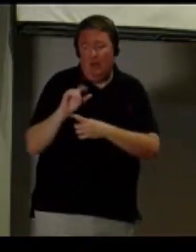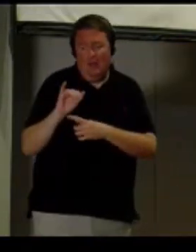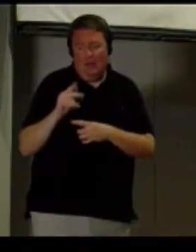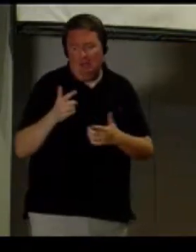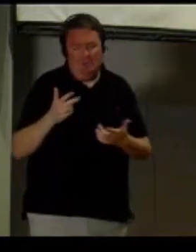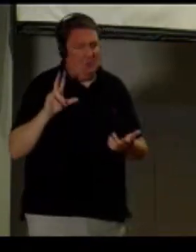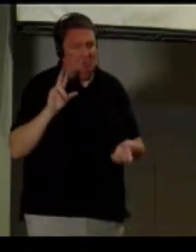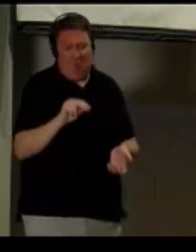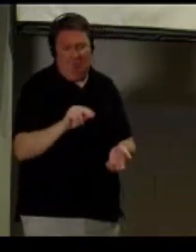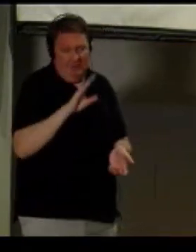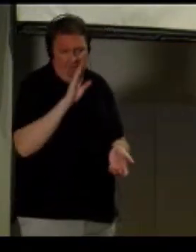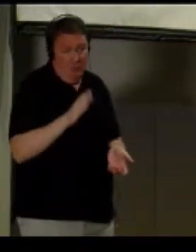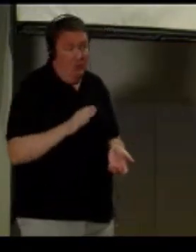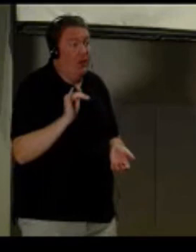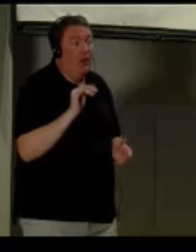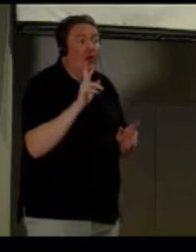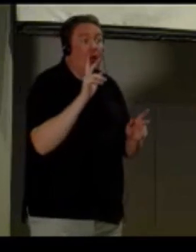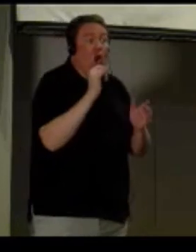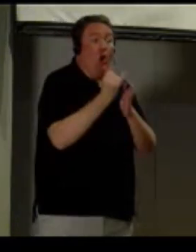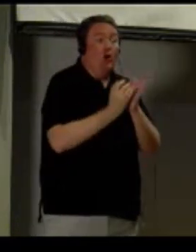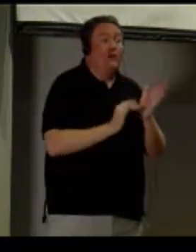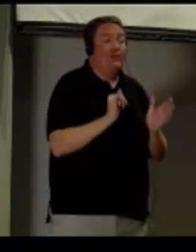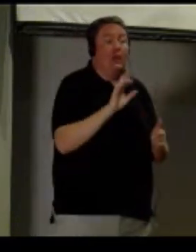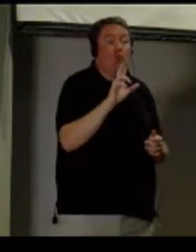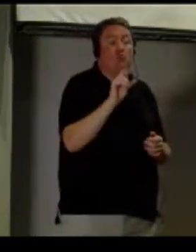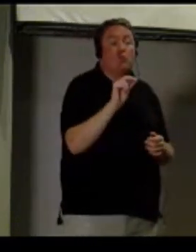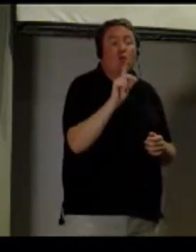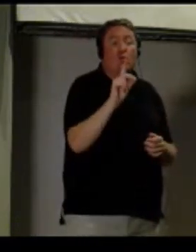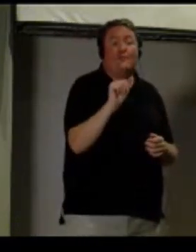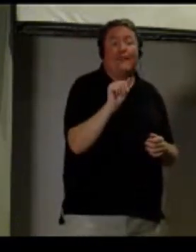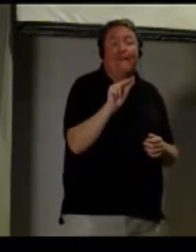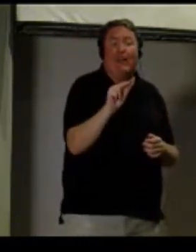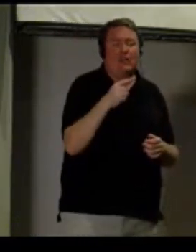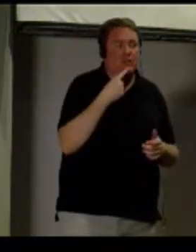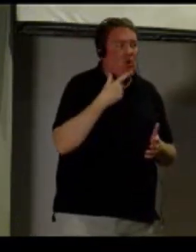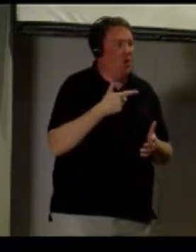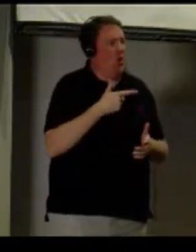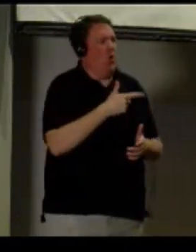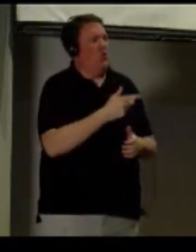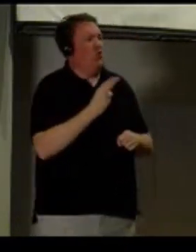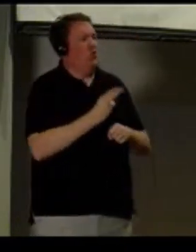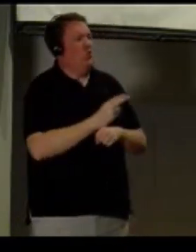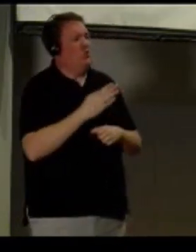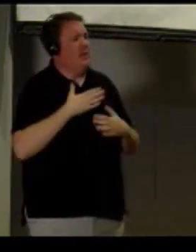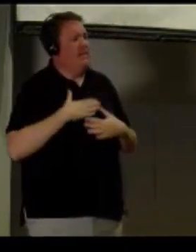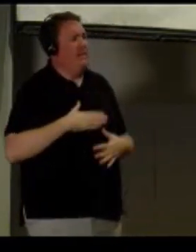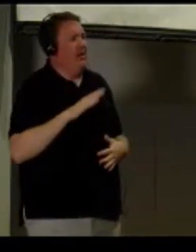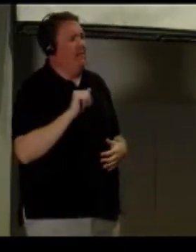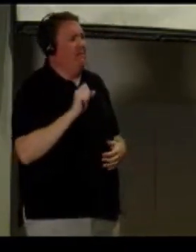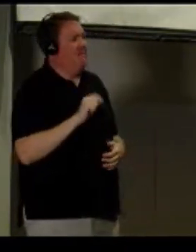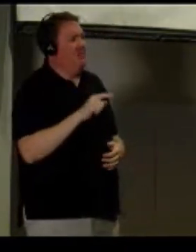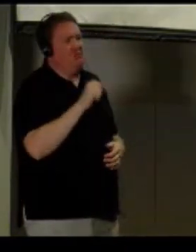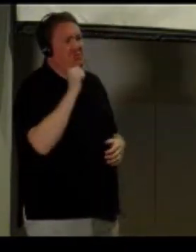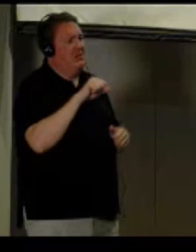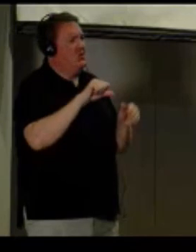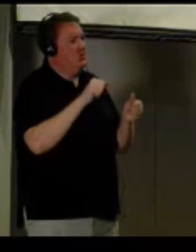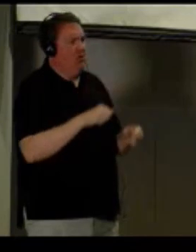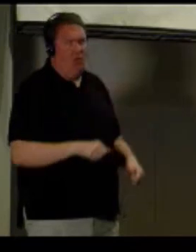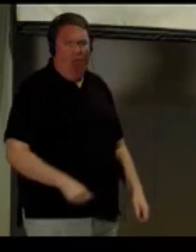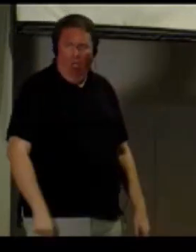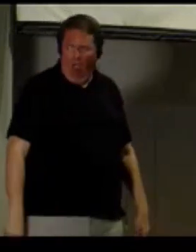were, that was the worst thing you could say of a sculptor is, you body cast that, you didn't sculpt it.